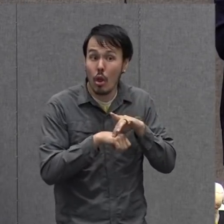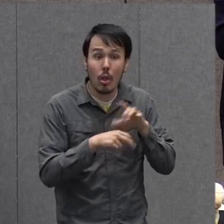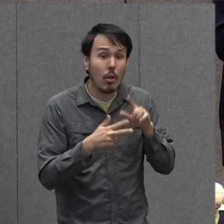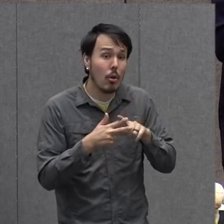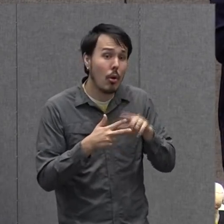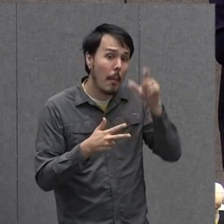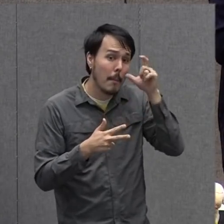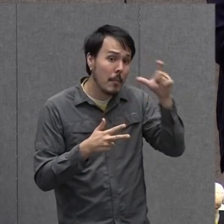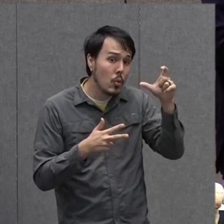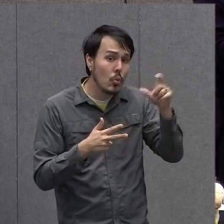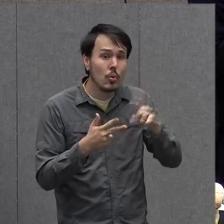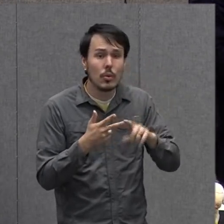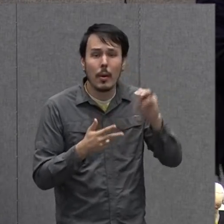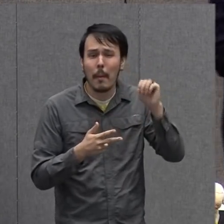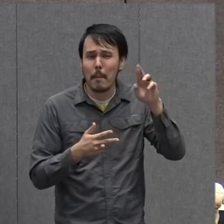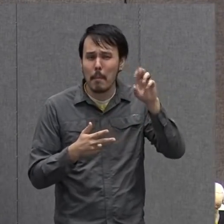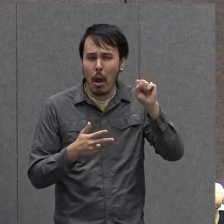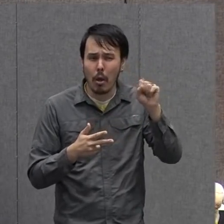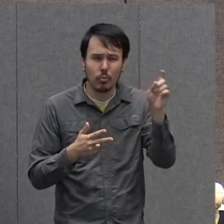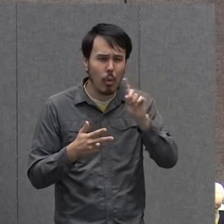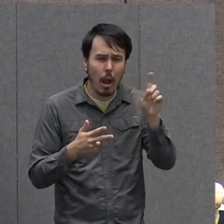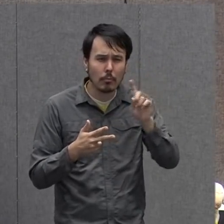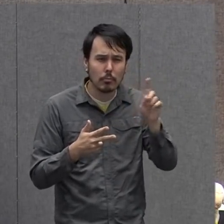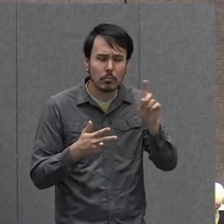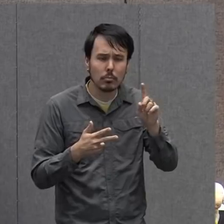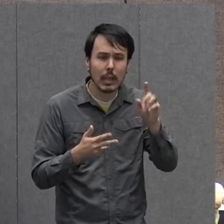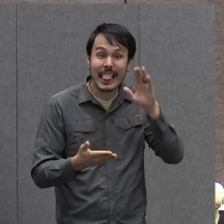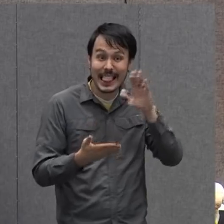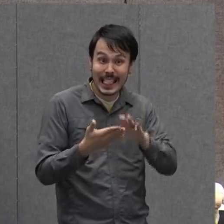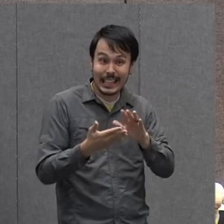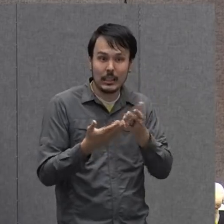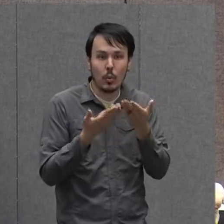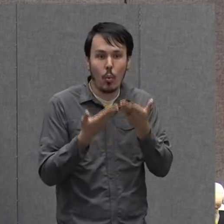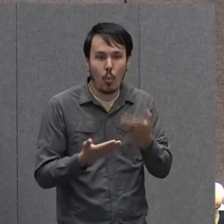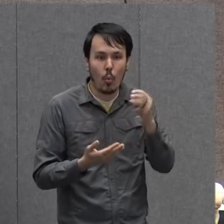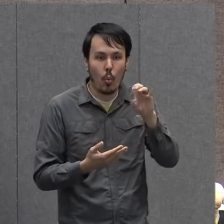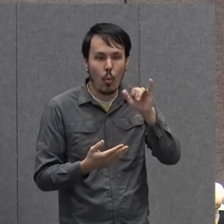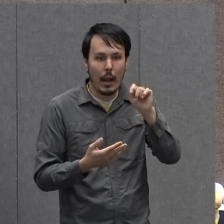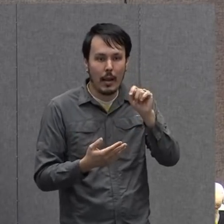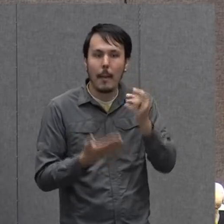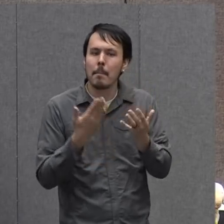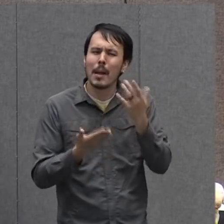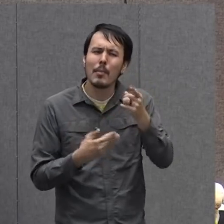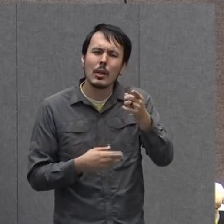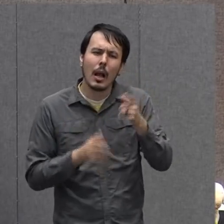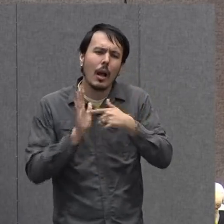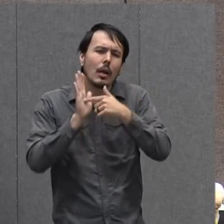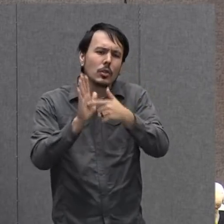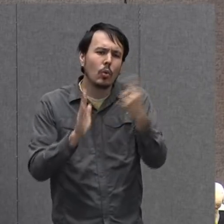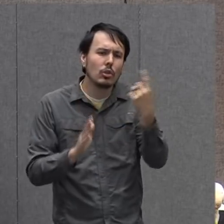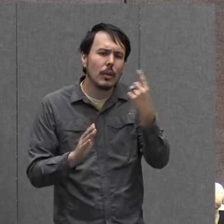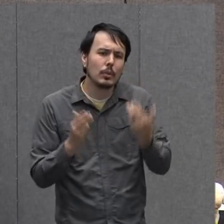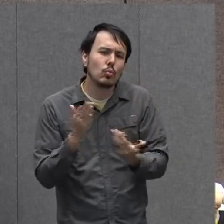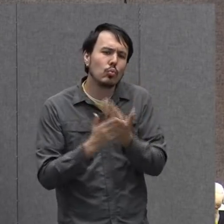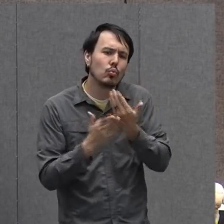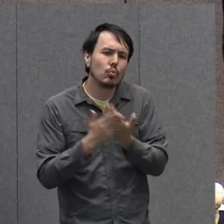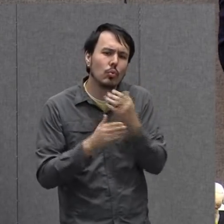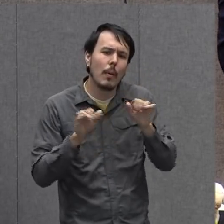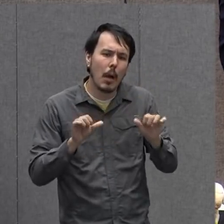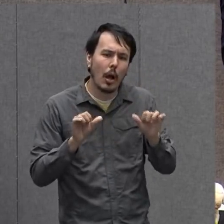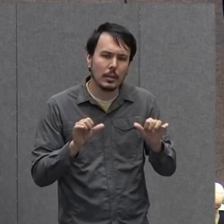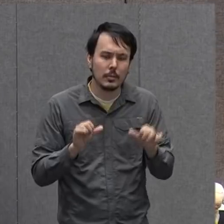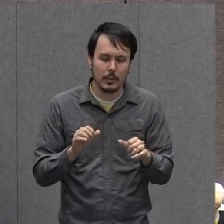sun has a mass. All of the planets in our solar system have a mass. The building I'm in, wherever you are, everything has